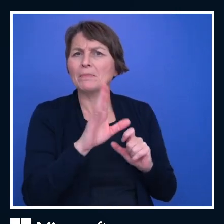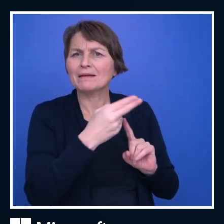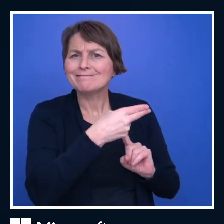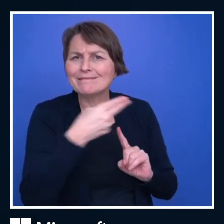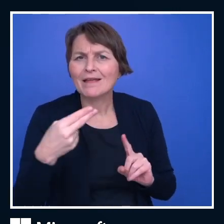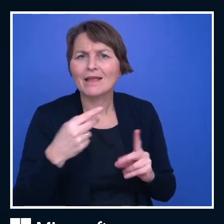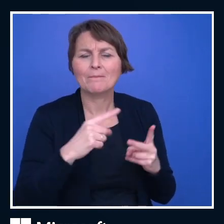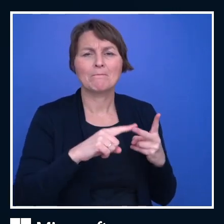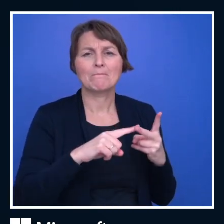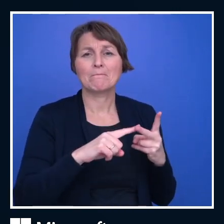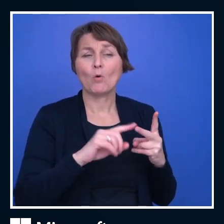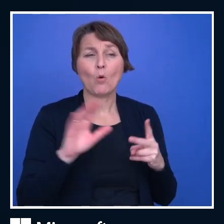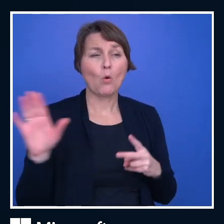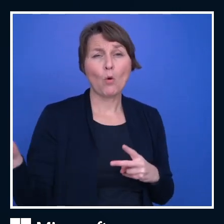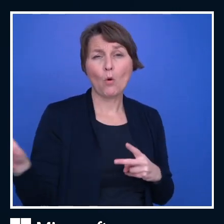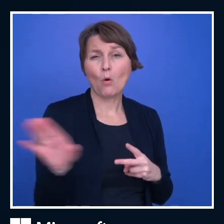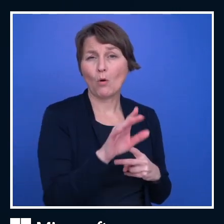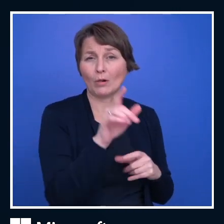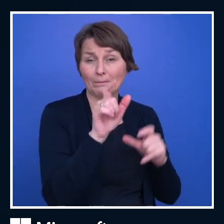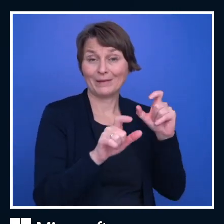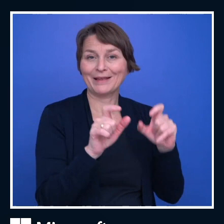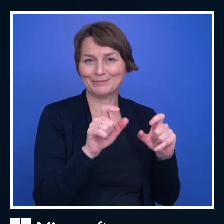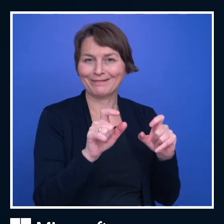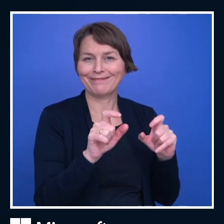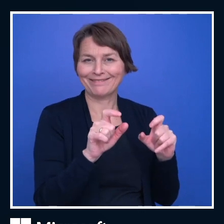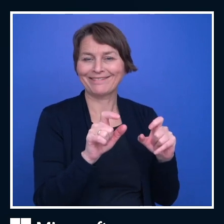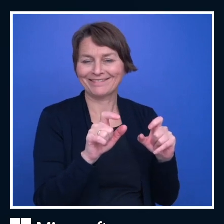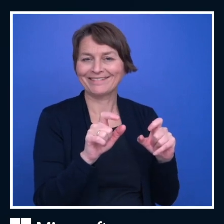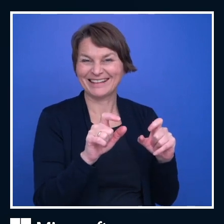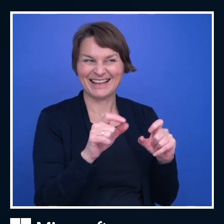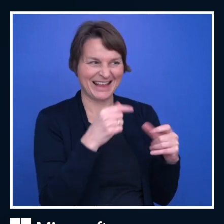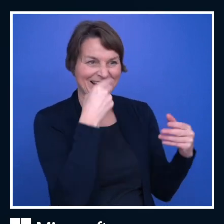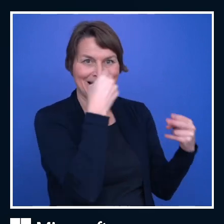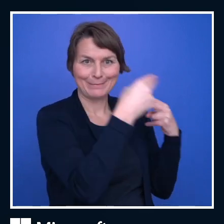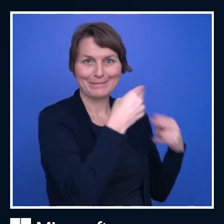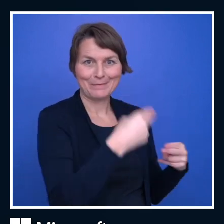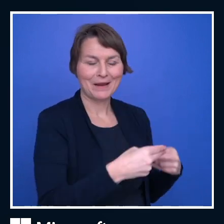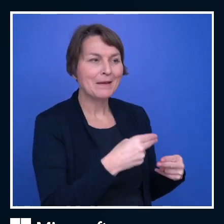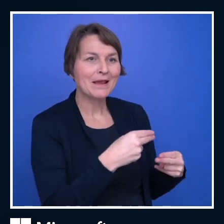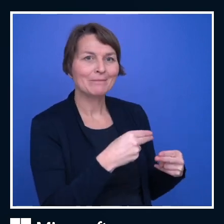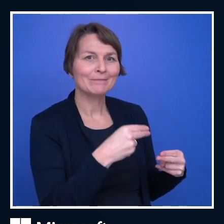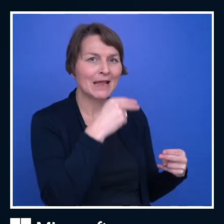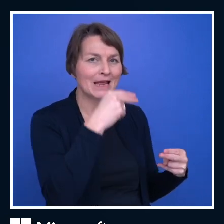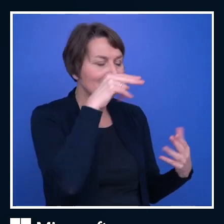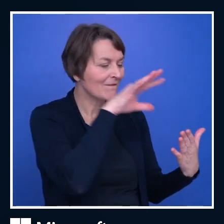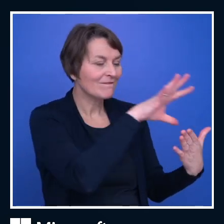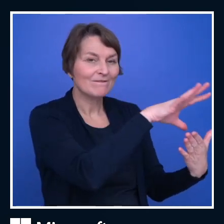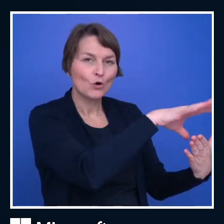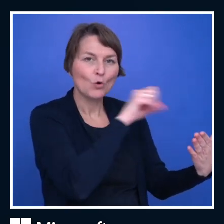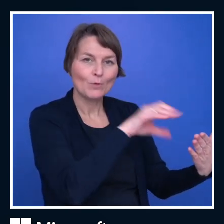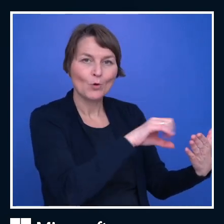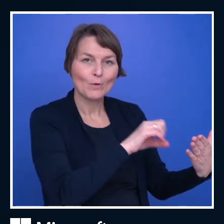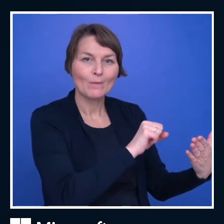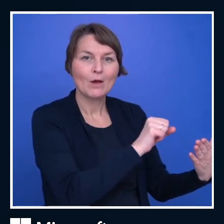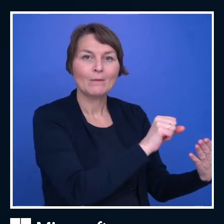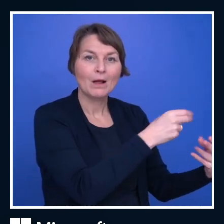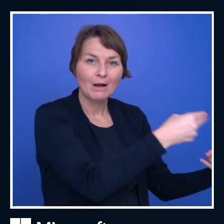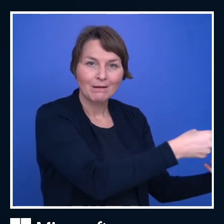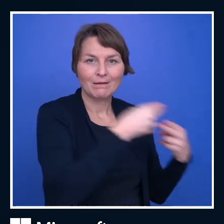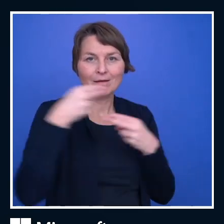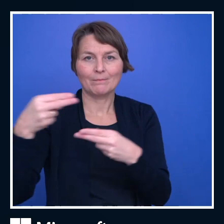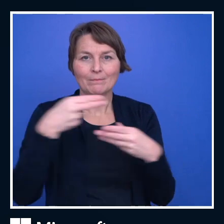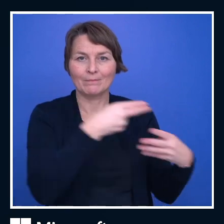that are the names that you find in the documents. The same for